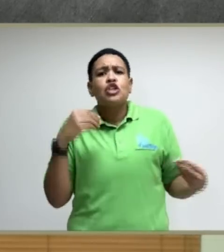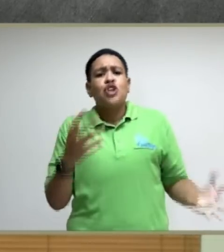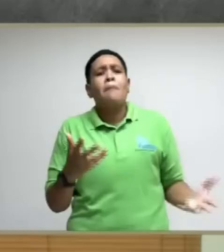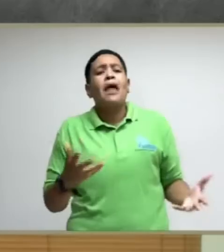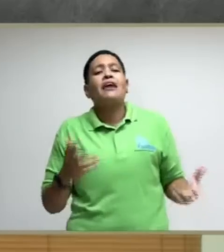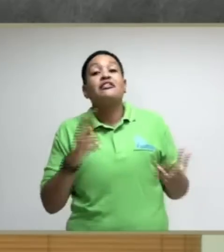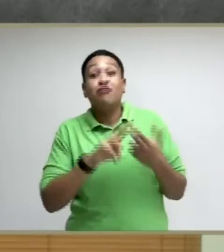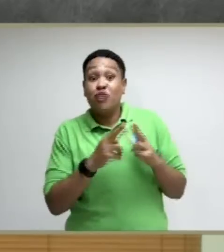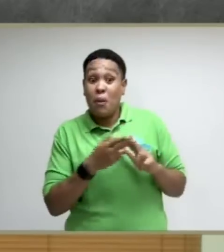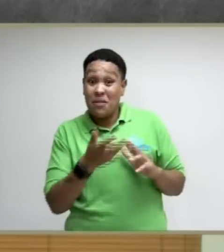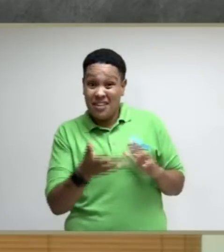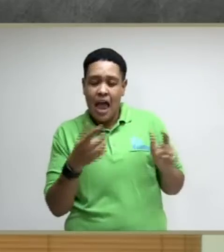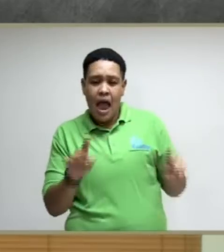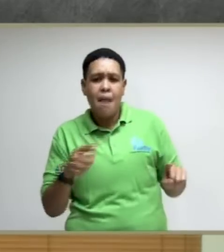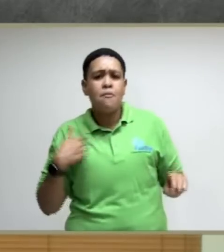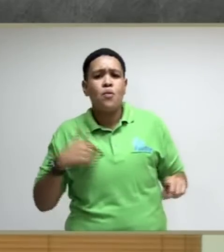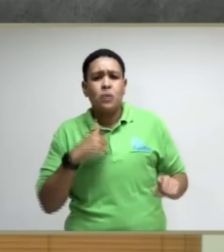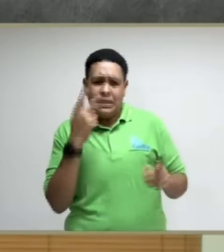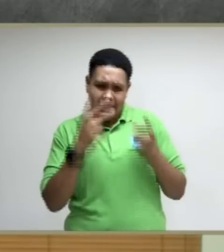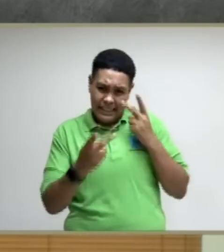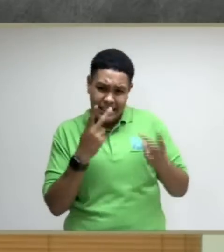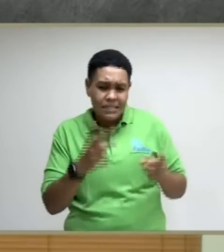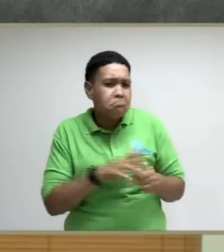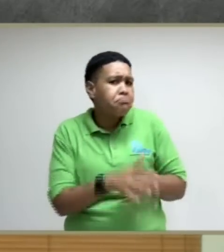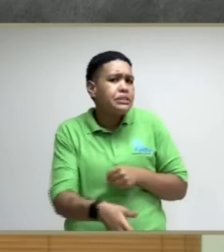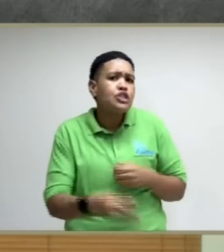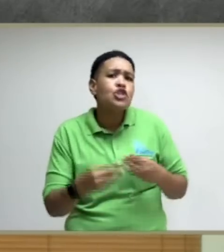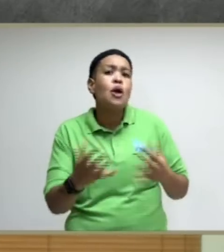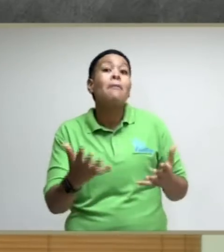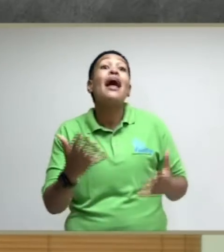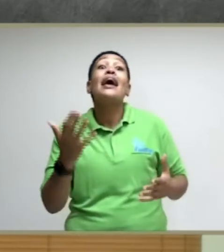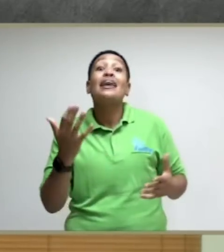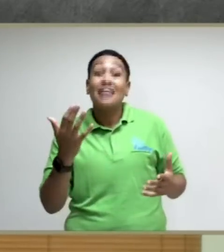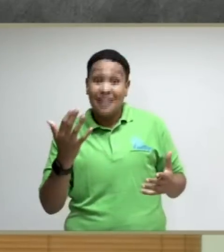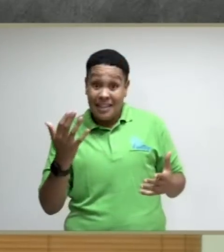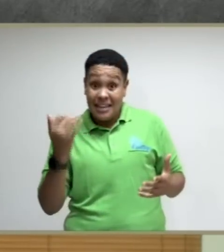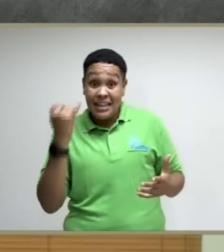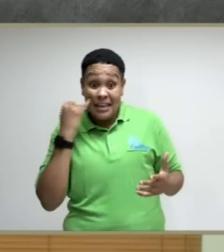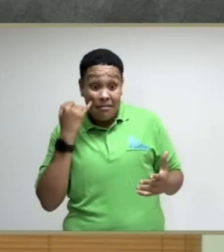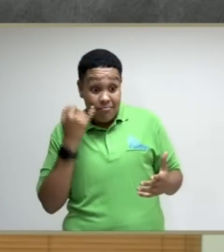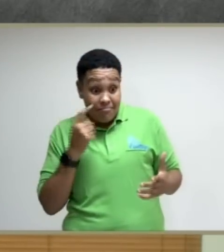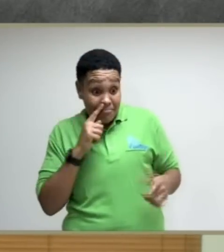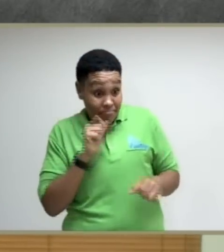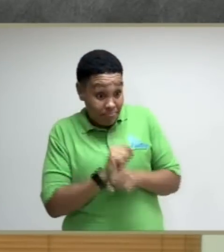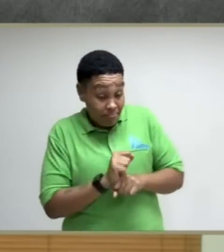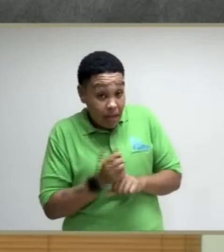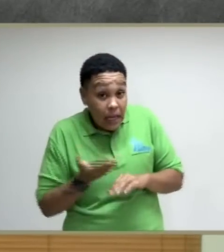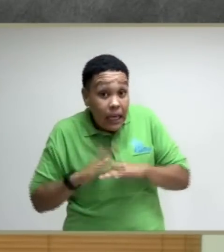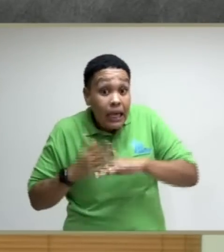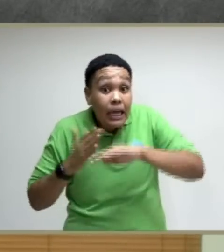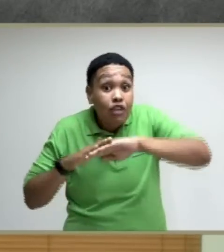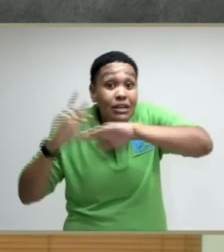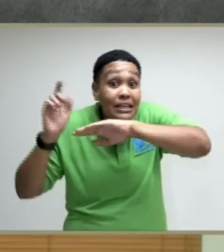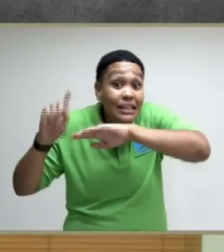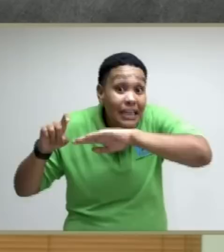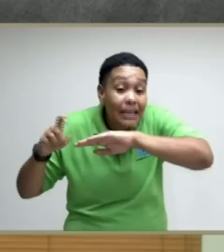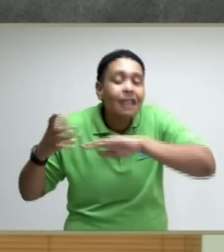the numbers that we are seeing, and if there is an increase, then also